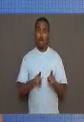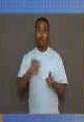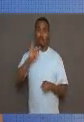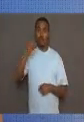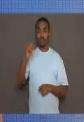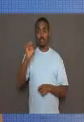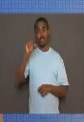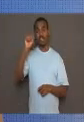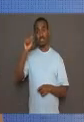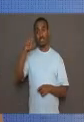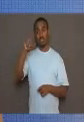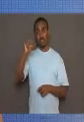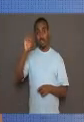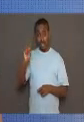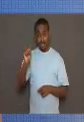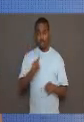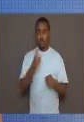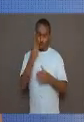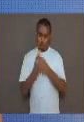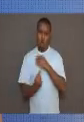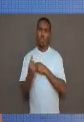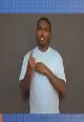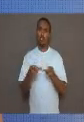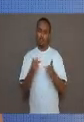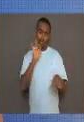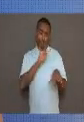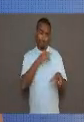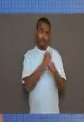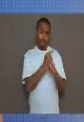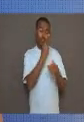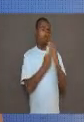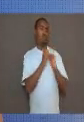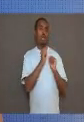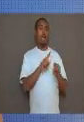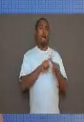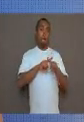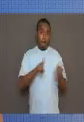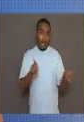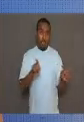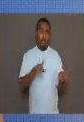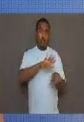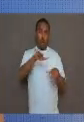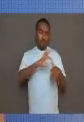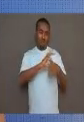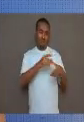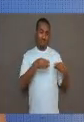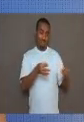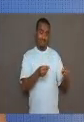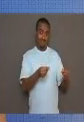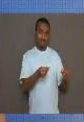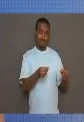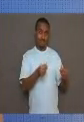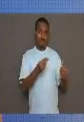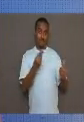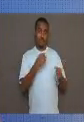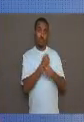mentioned not only places in which the genes were manufactured, but also the materials that were used